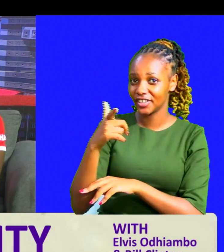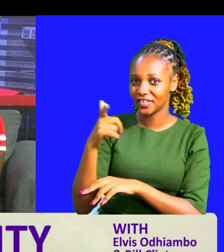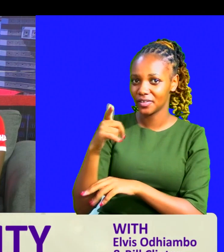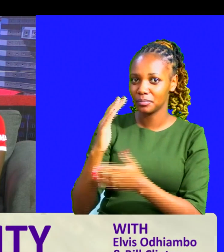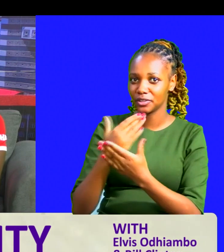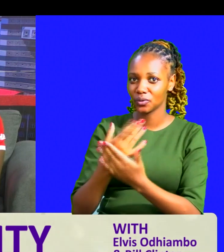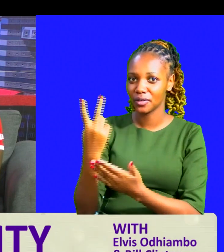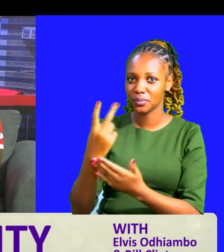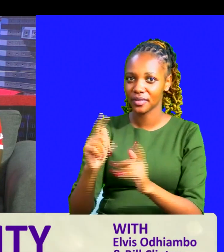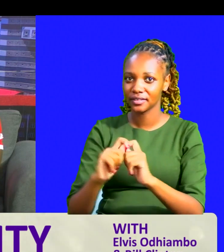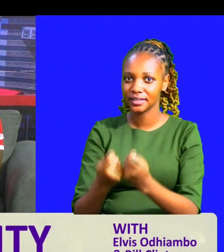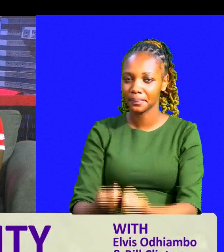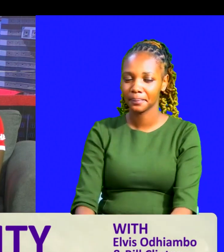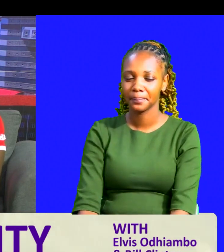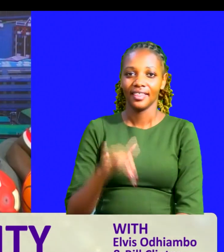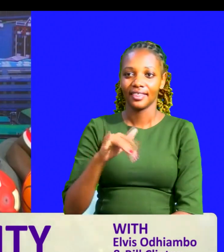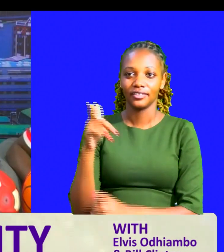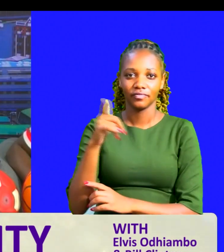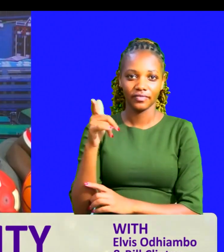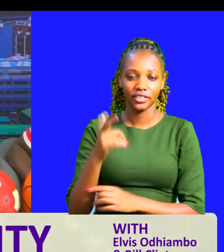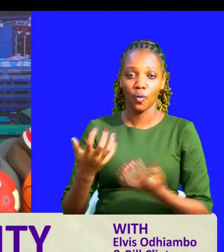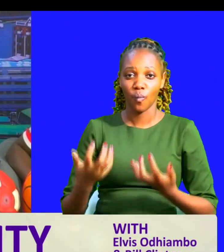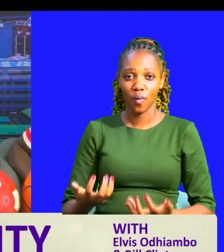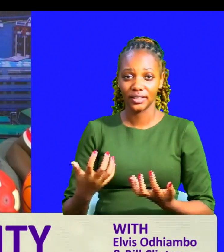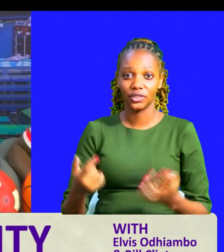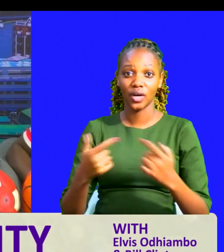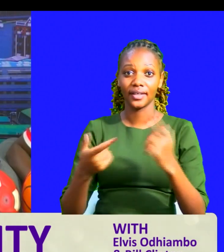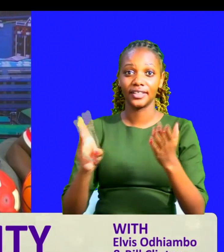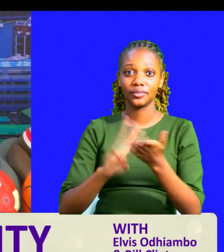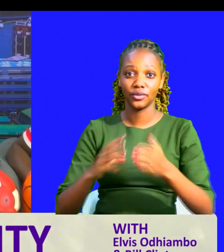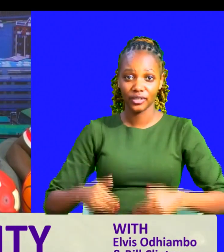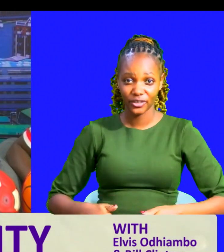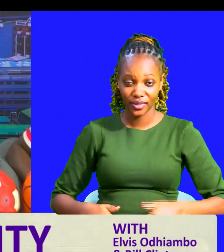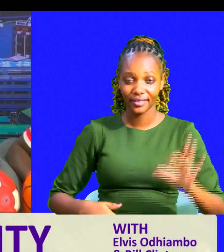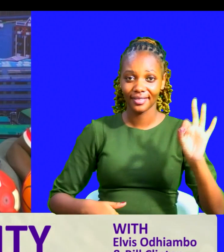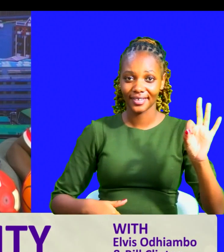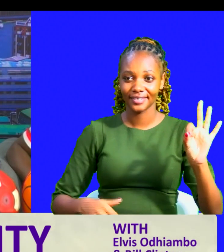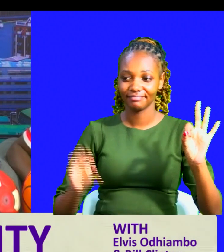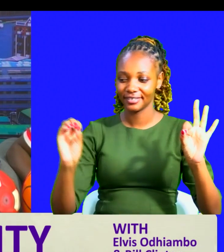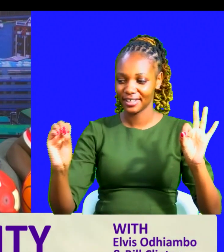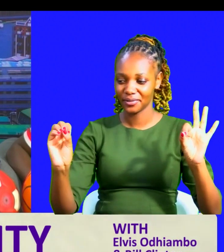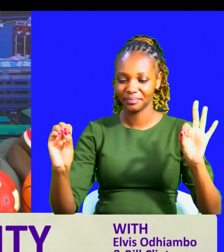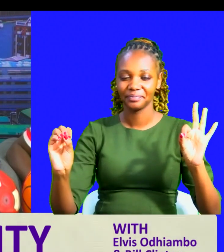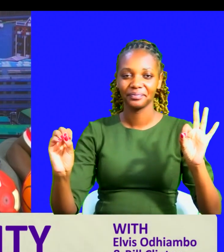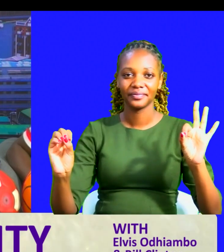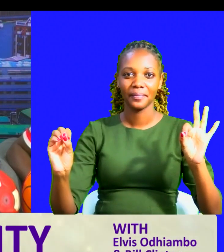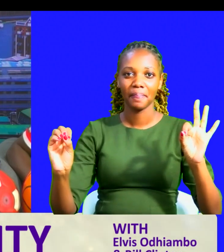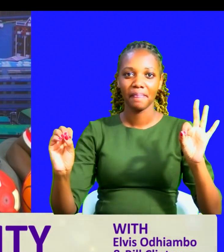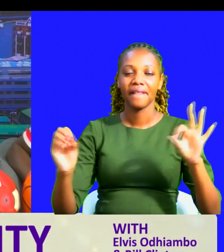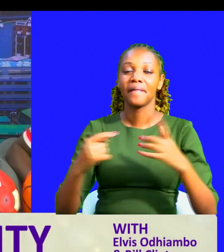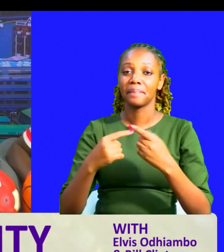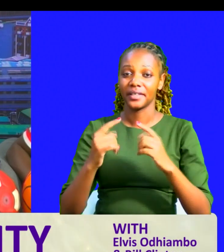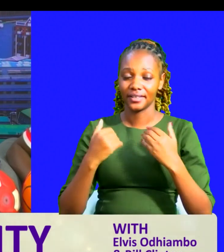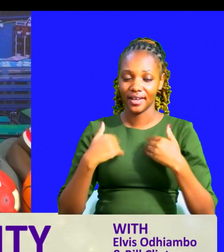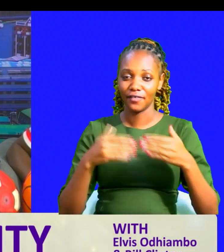two sides. Take a look. Past Migori Youth with 3-0. And of course, just like we said, they still have a chance to